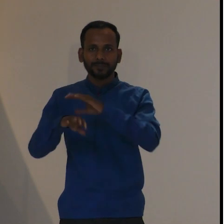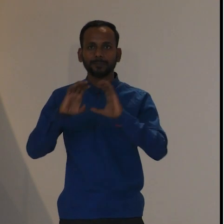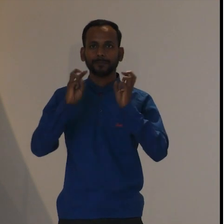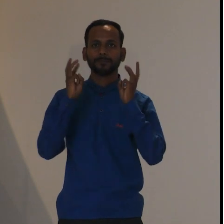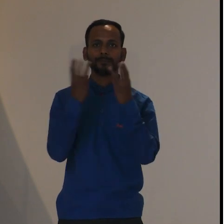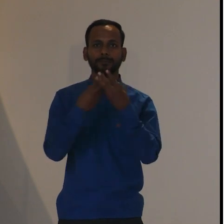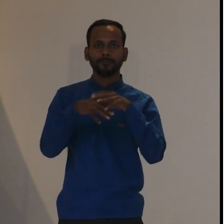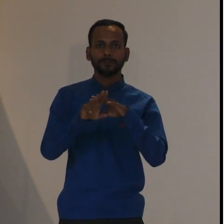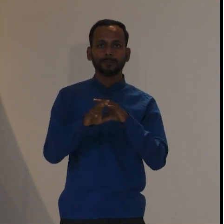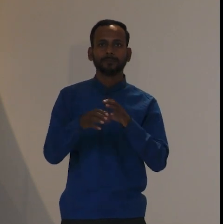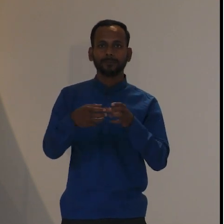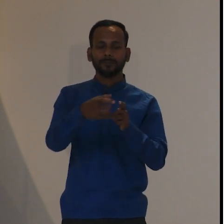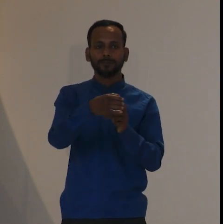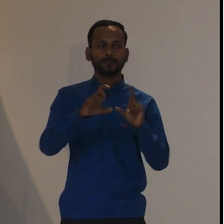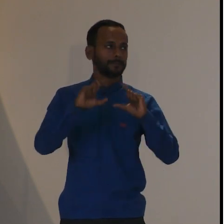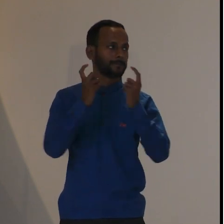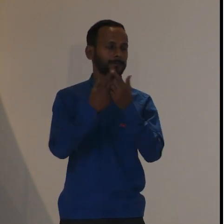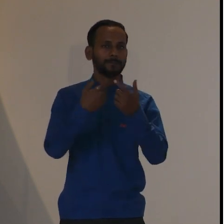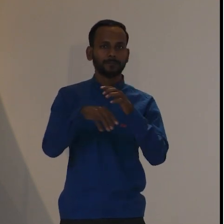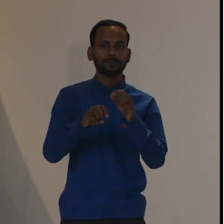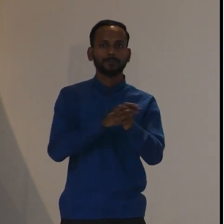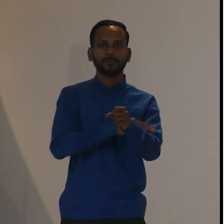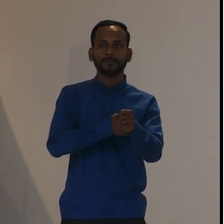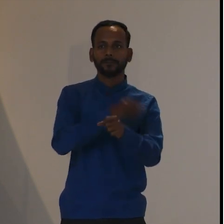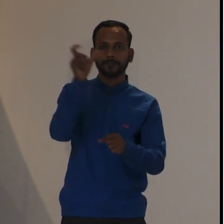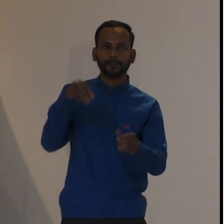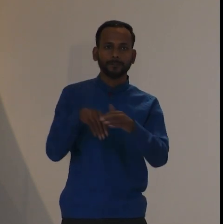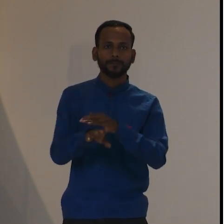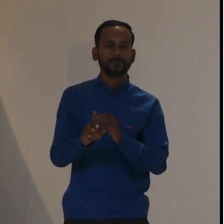has helped create a community space in a medical museum.